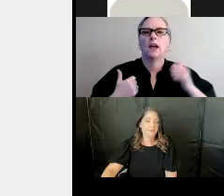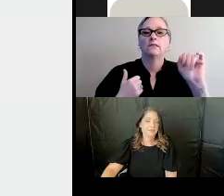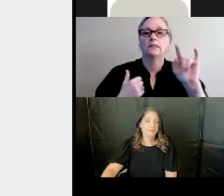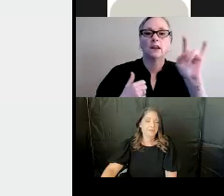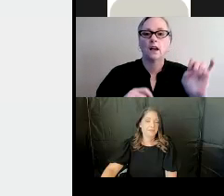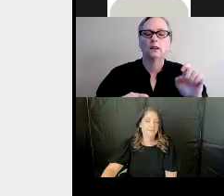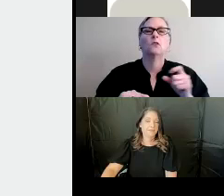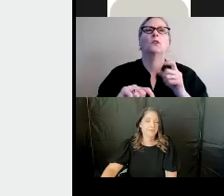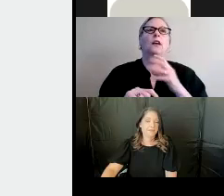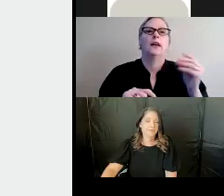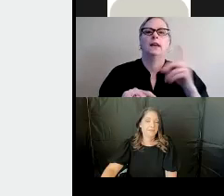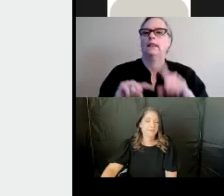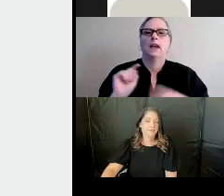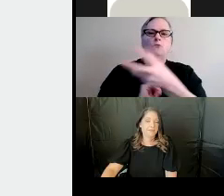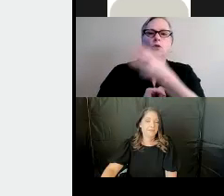will.